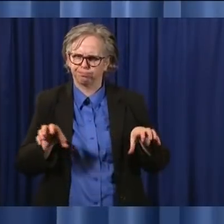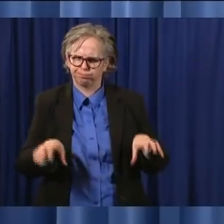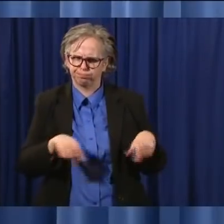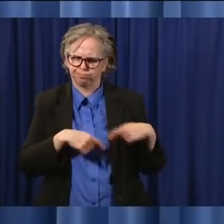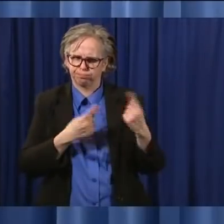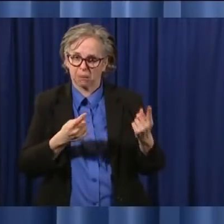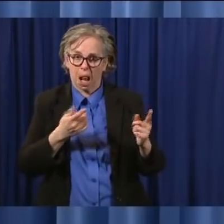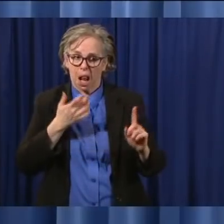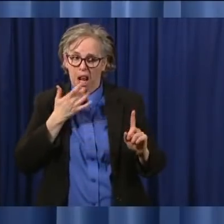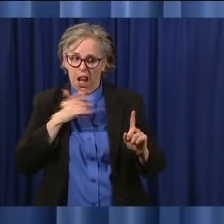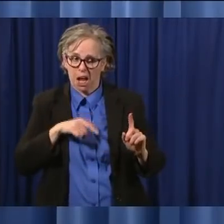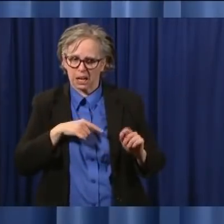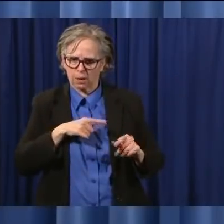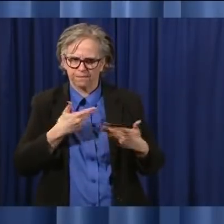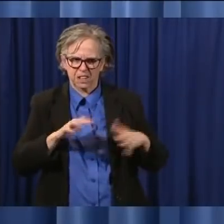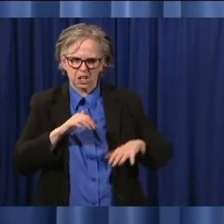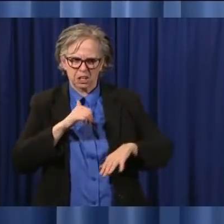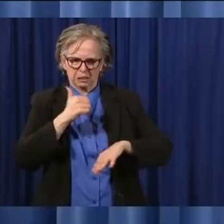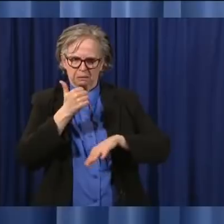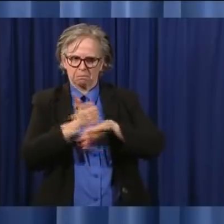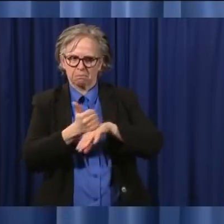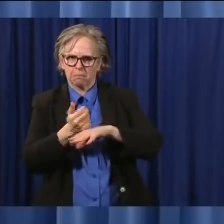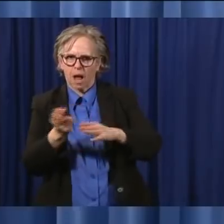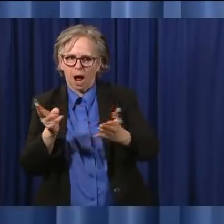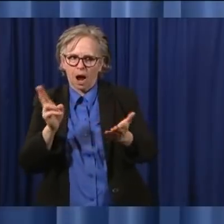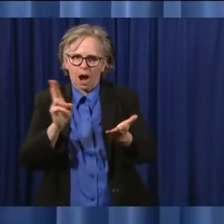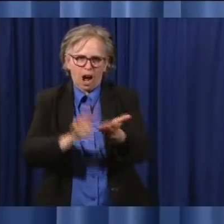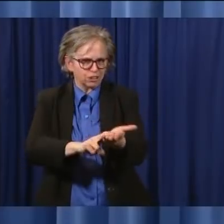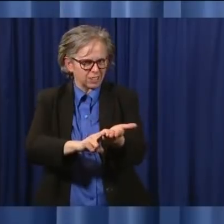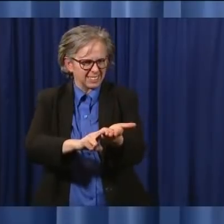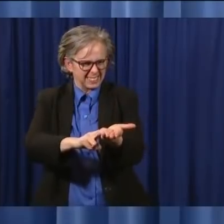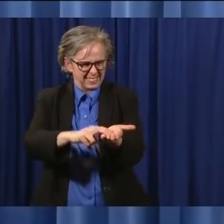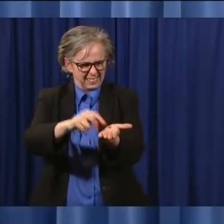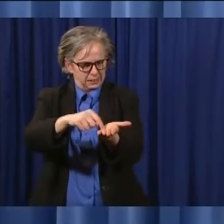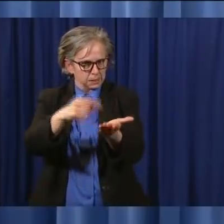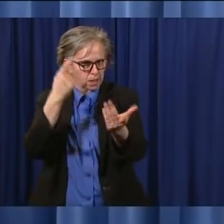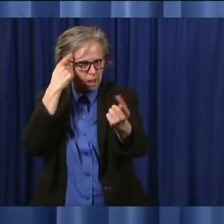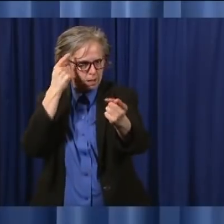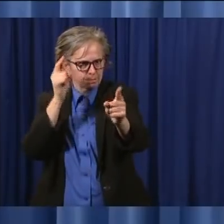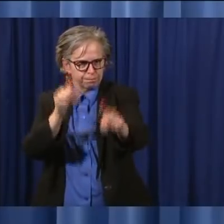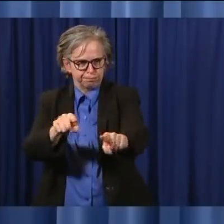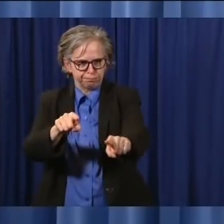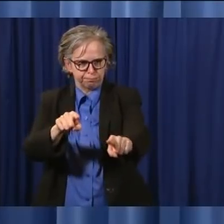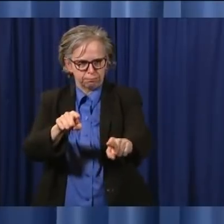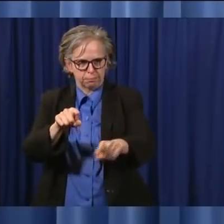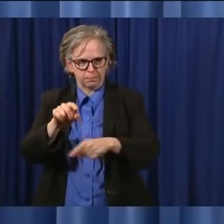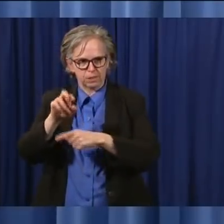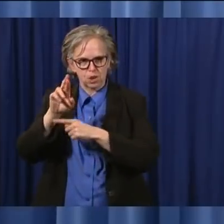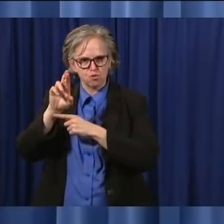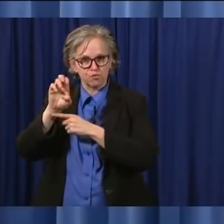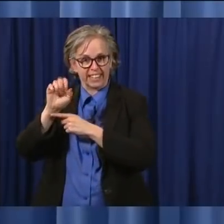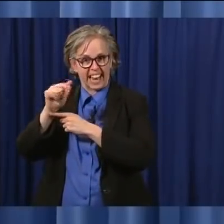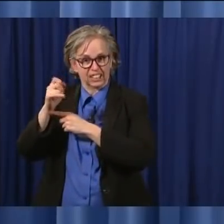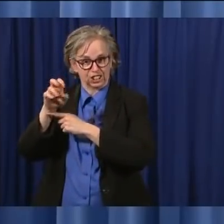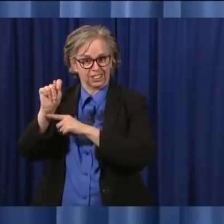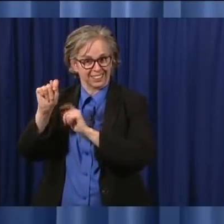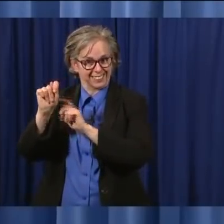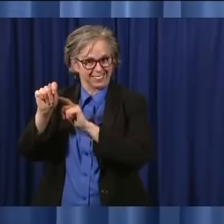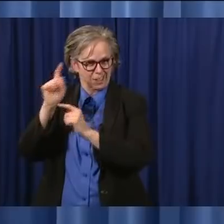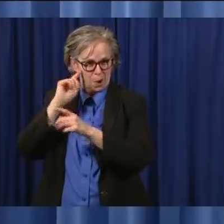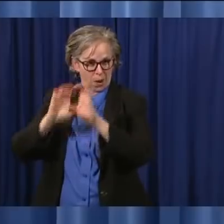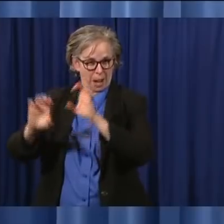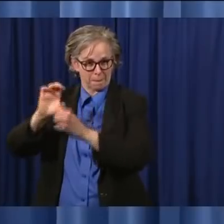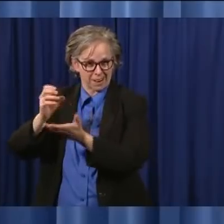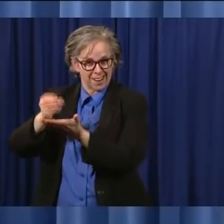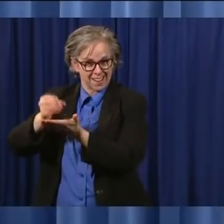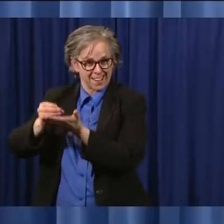the contract that got us the reagent. We ramped that up very, very quickly. We were at the same